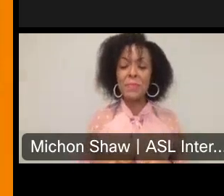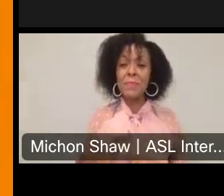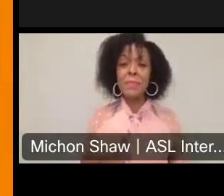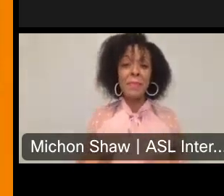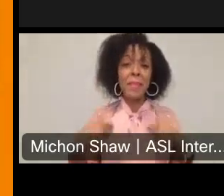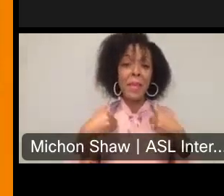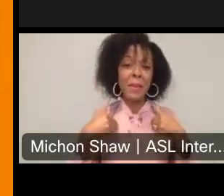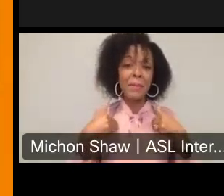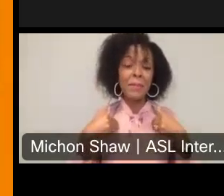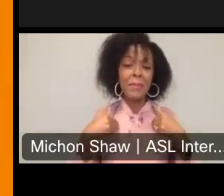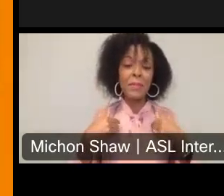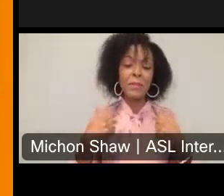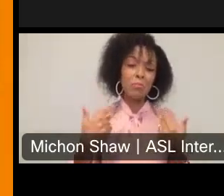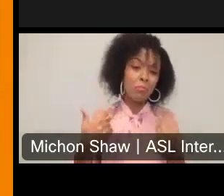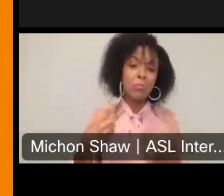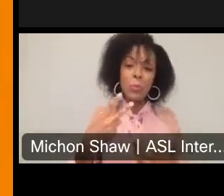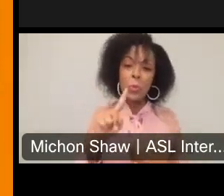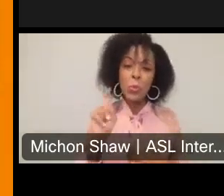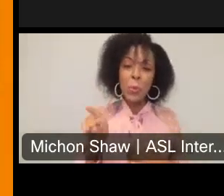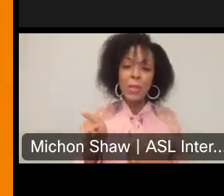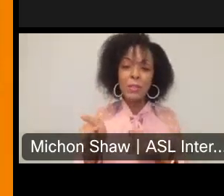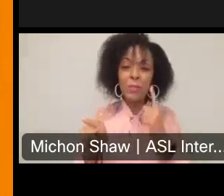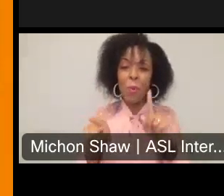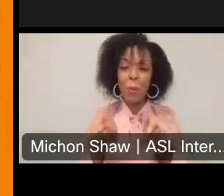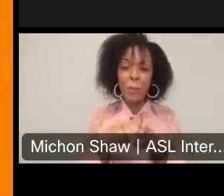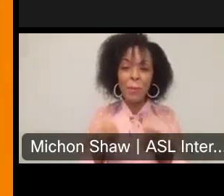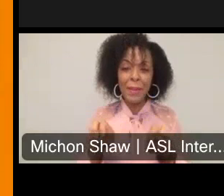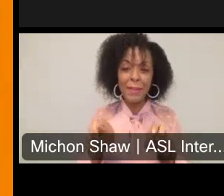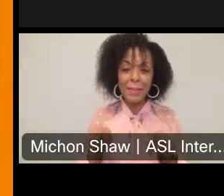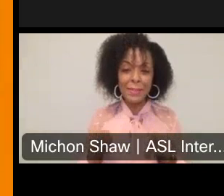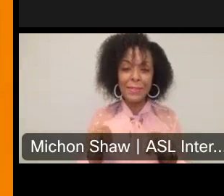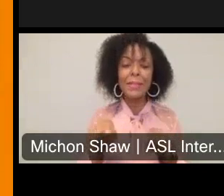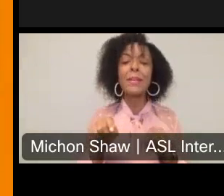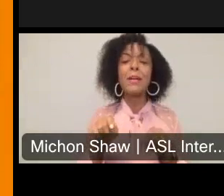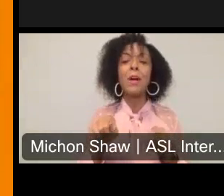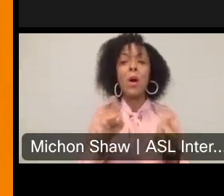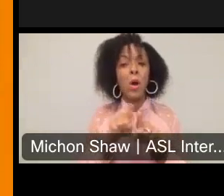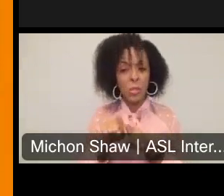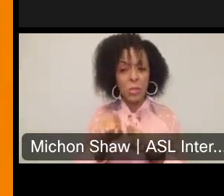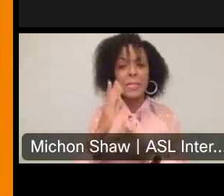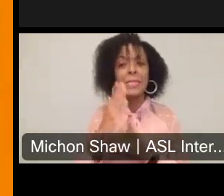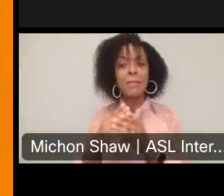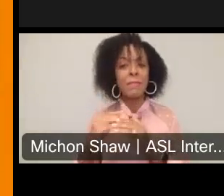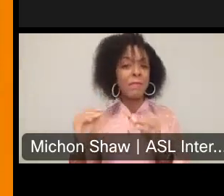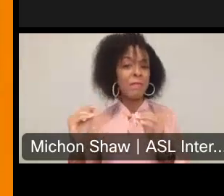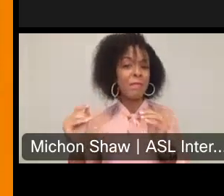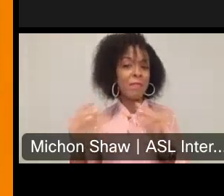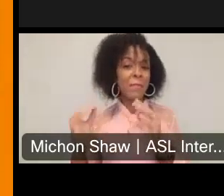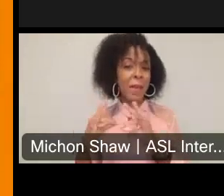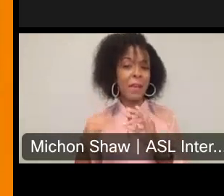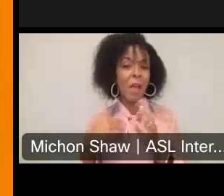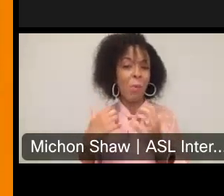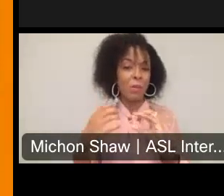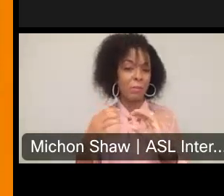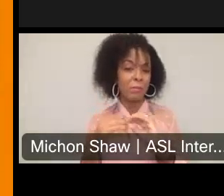I have a couple of questions for our panelists, but also I had some feedback that I wanted to share. One of the things